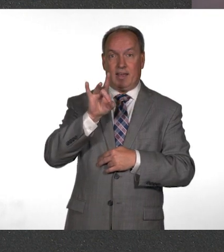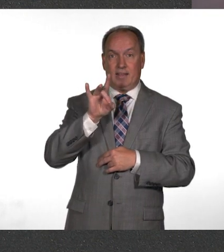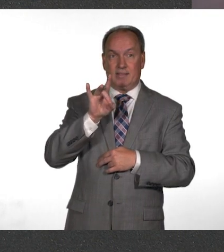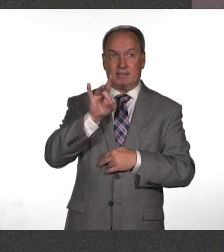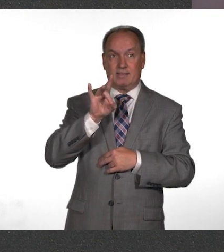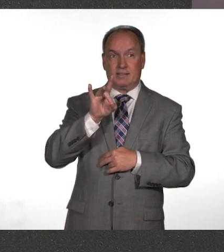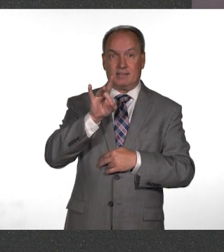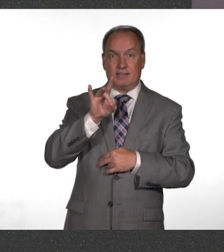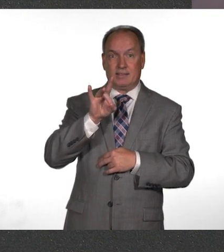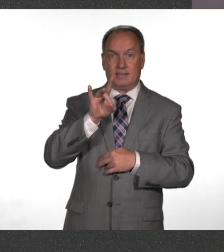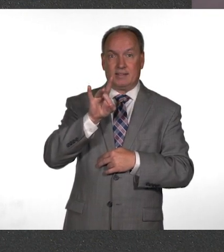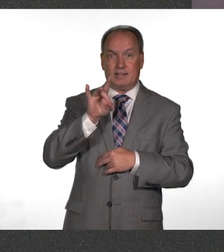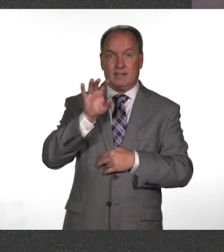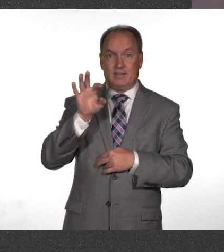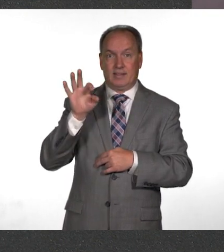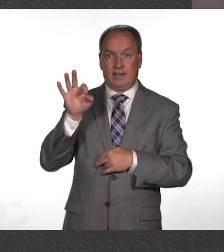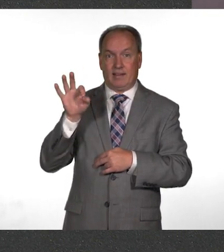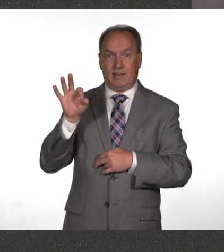8,